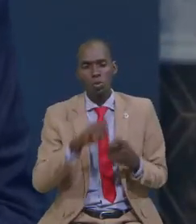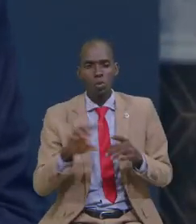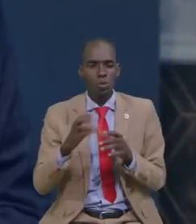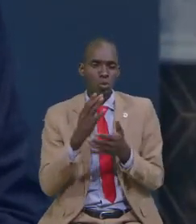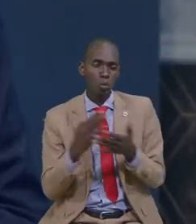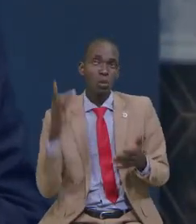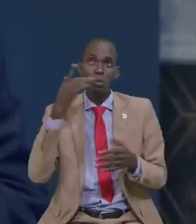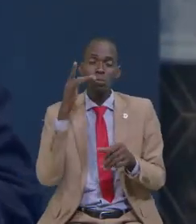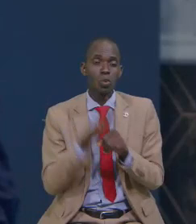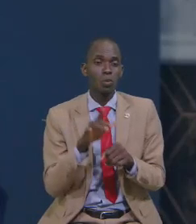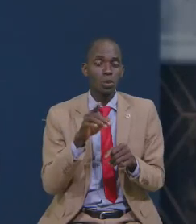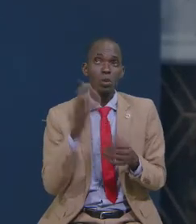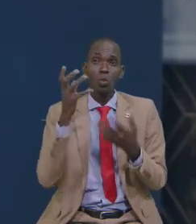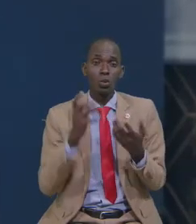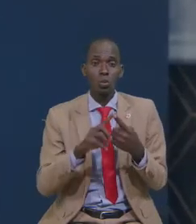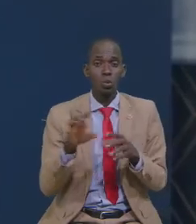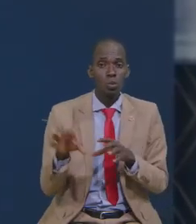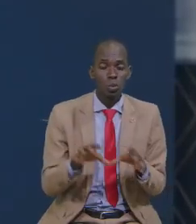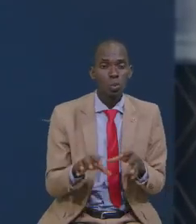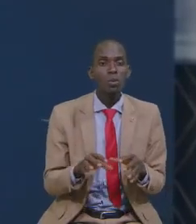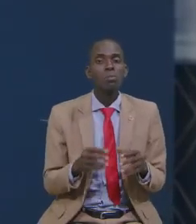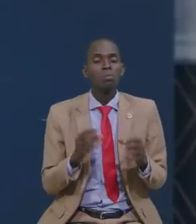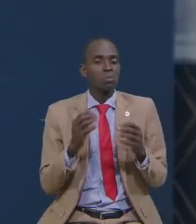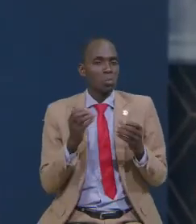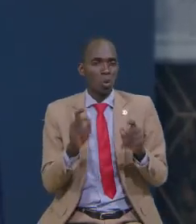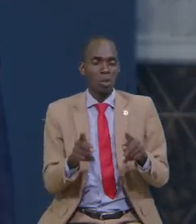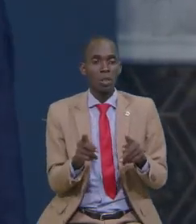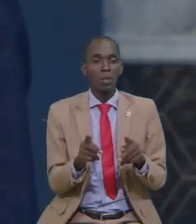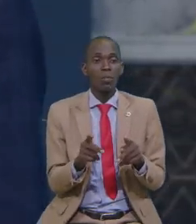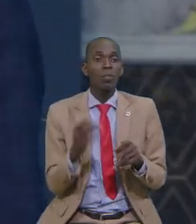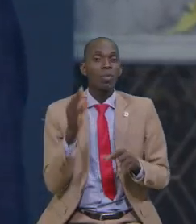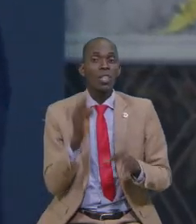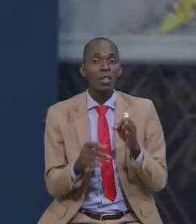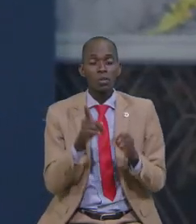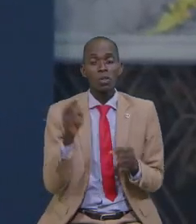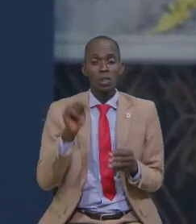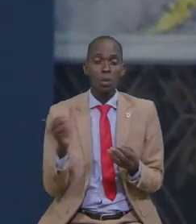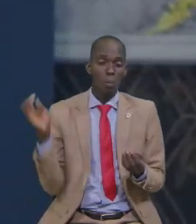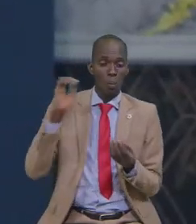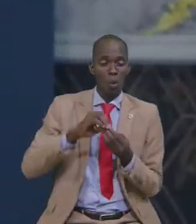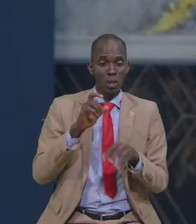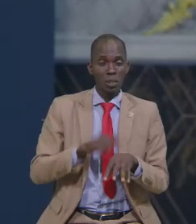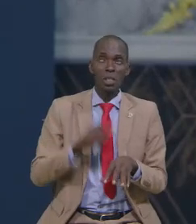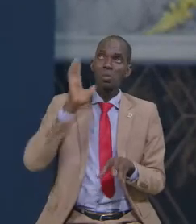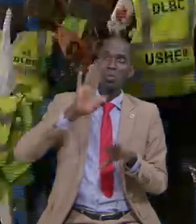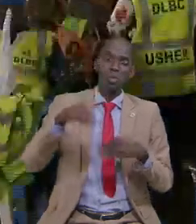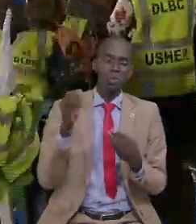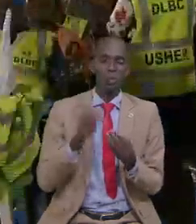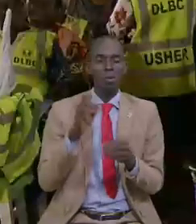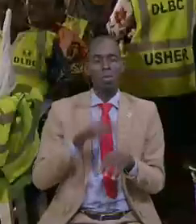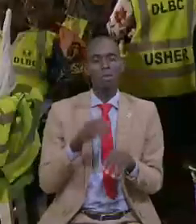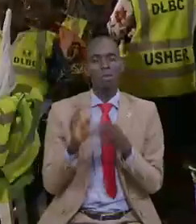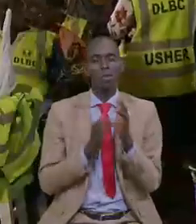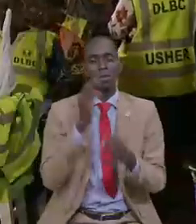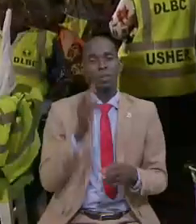it stops at the time he gave you originally. If you need extension of life, he'll give you extension. If you